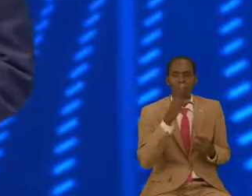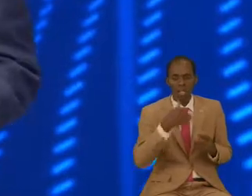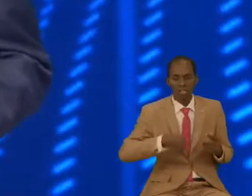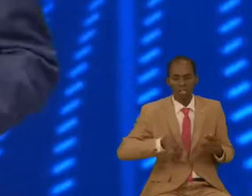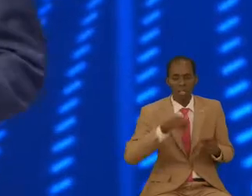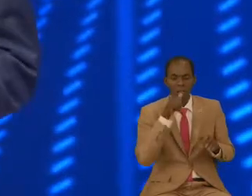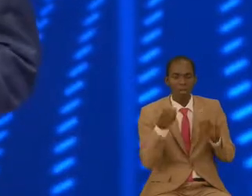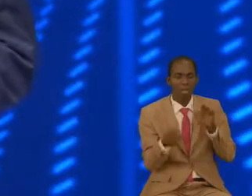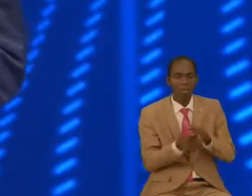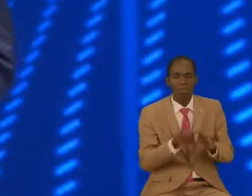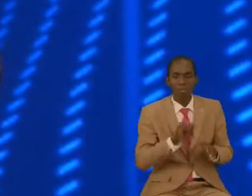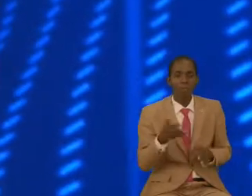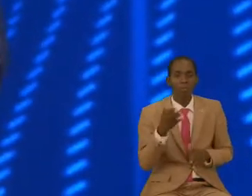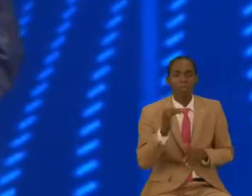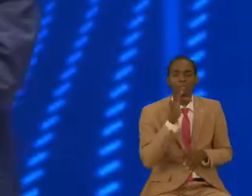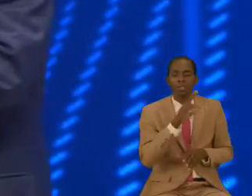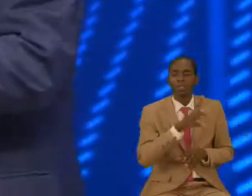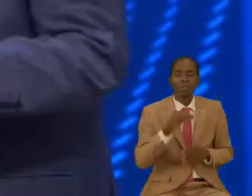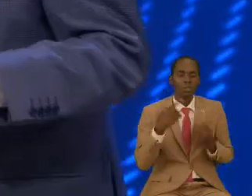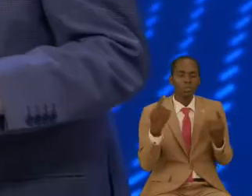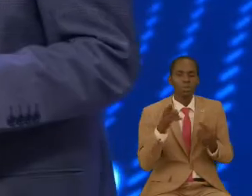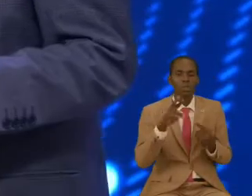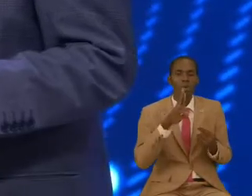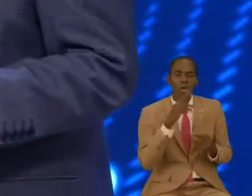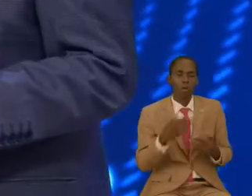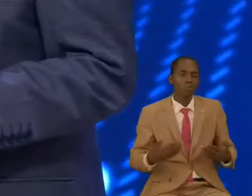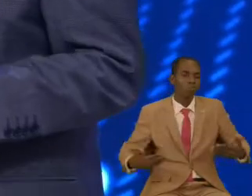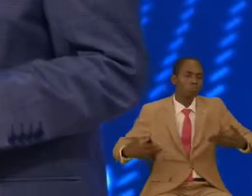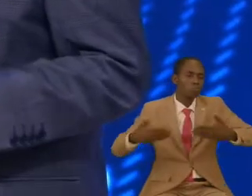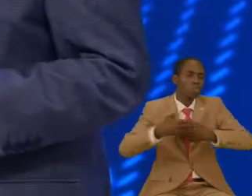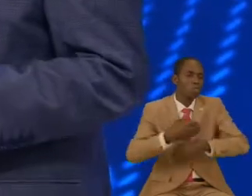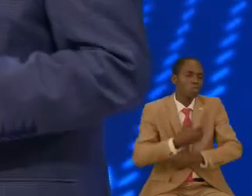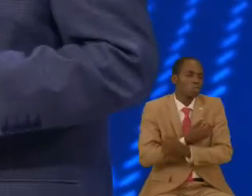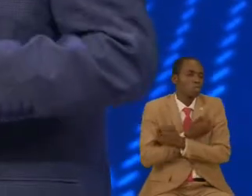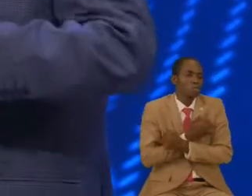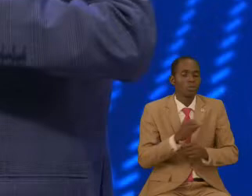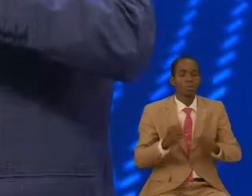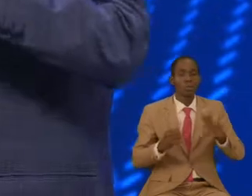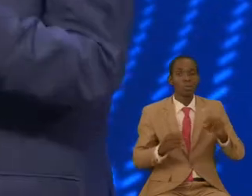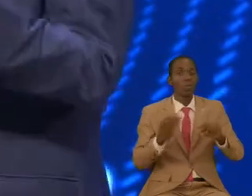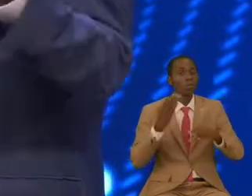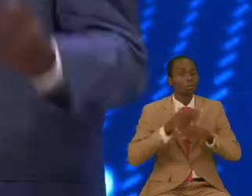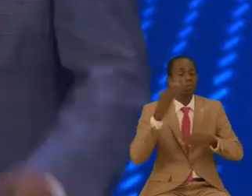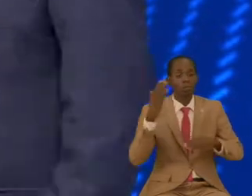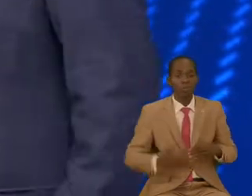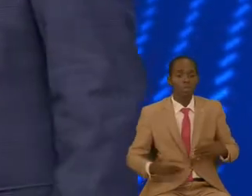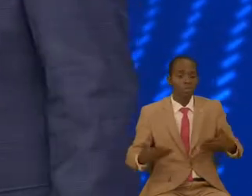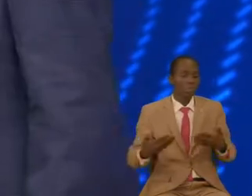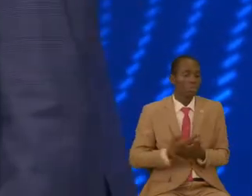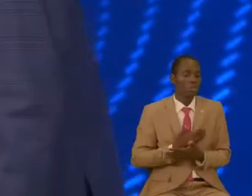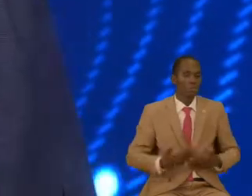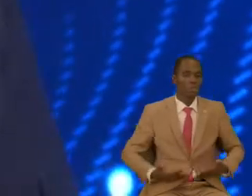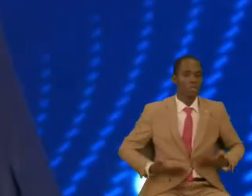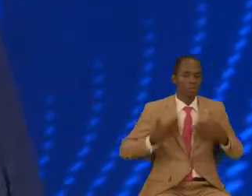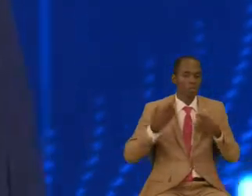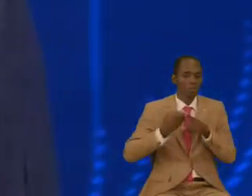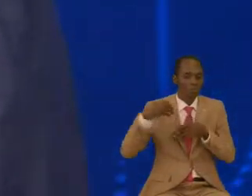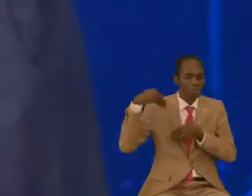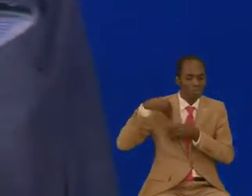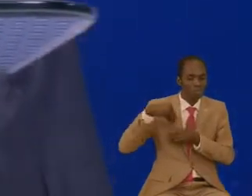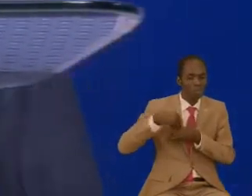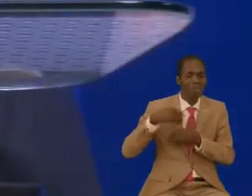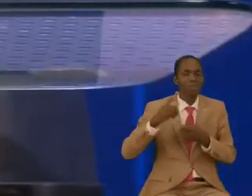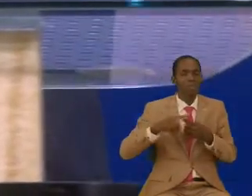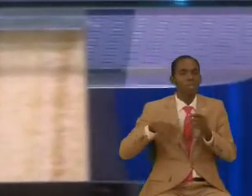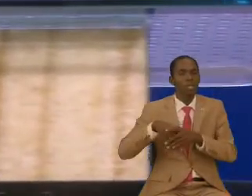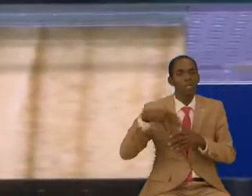no sin you're embracing. Totally new life from the inside, because out of the